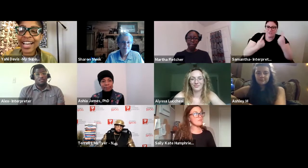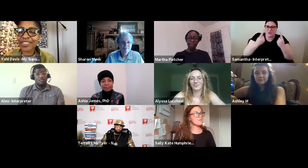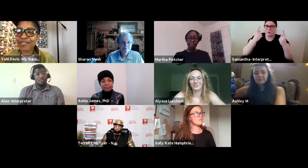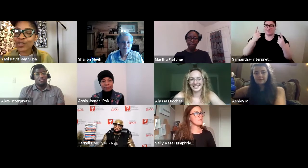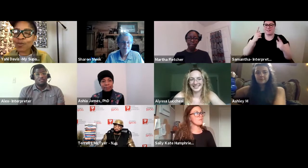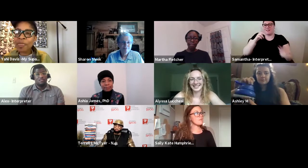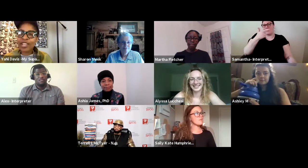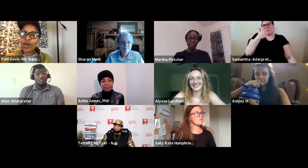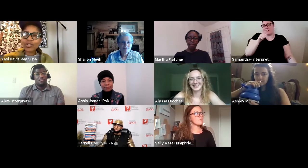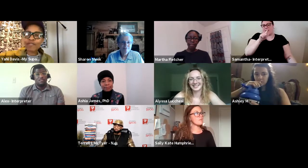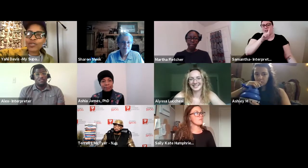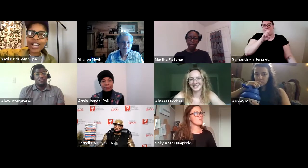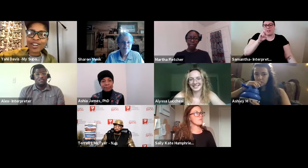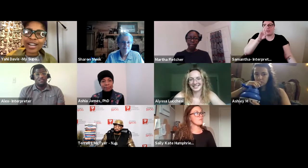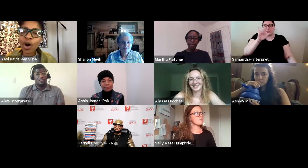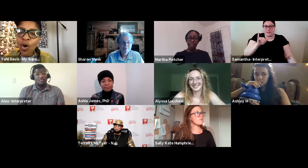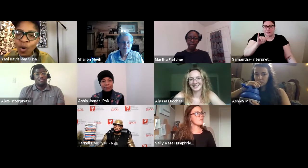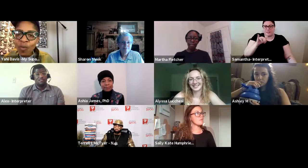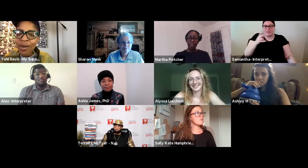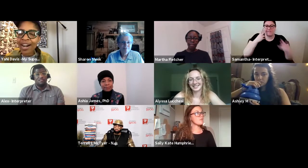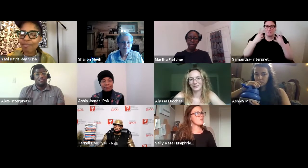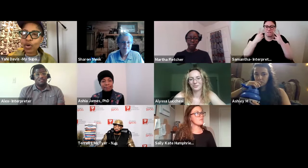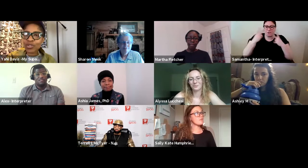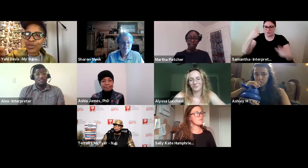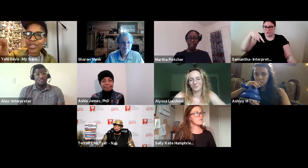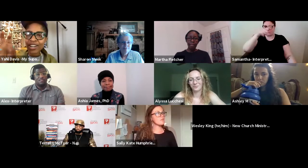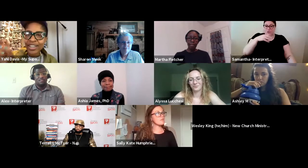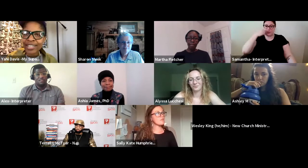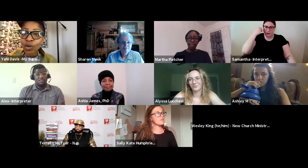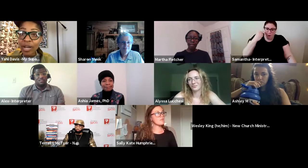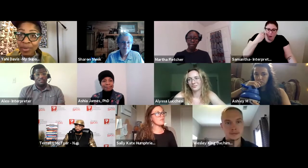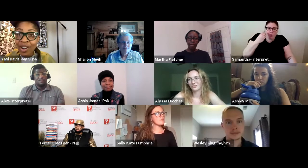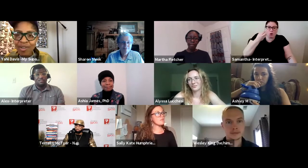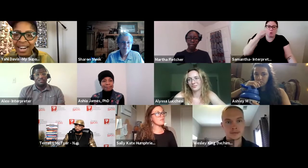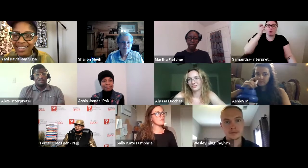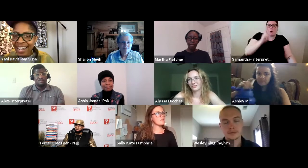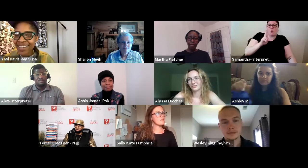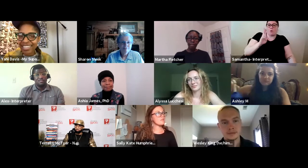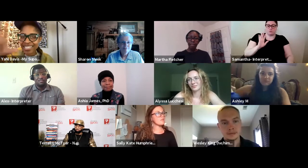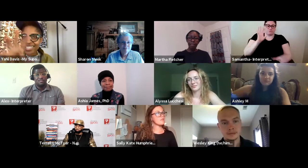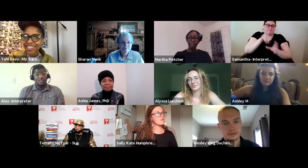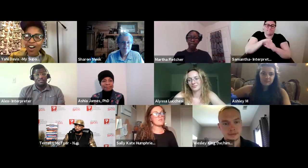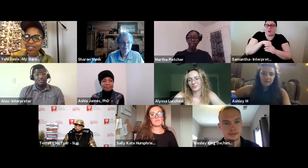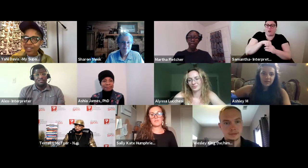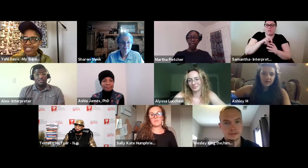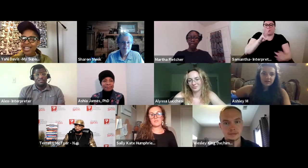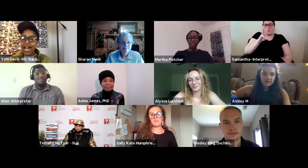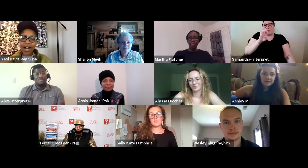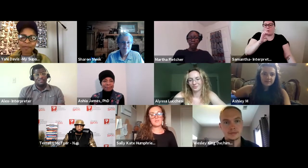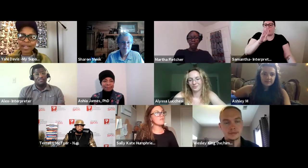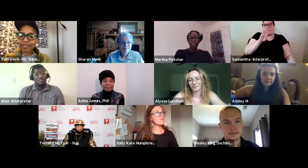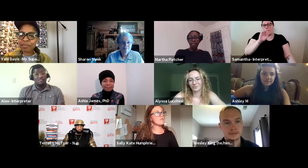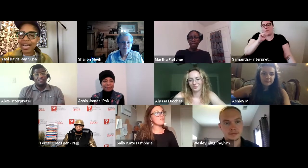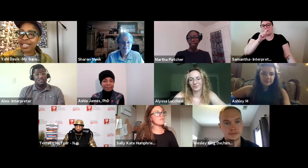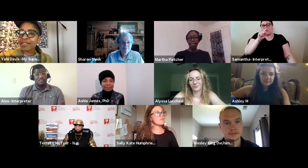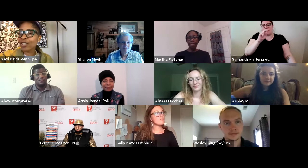on gallery view. Those of you that are at home, those of you that are in the webinar right now that can see all of